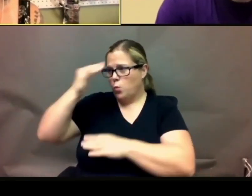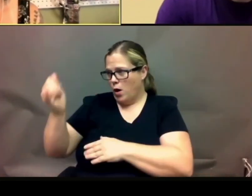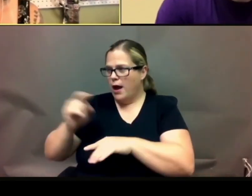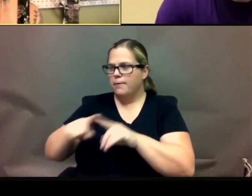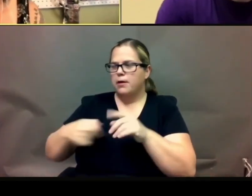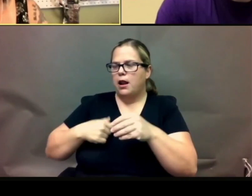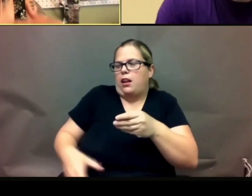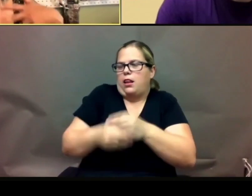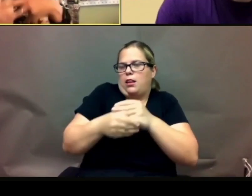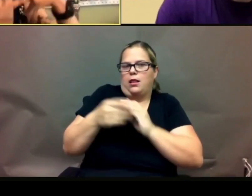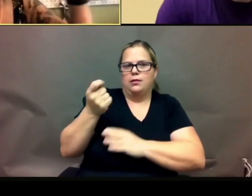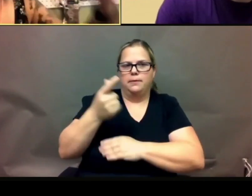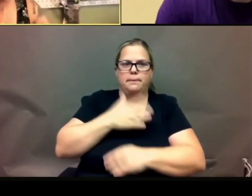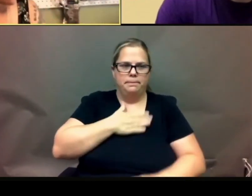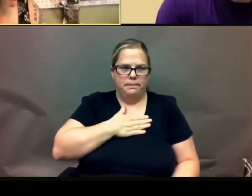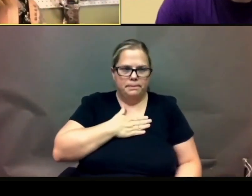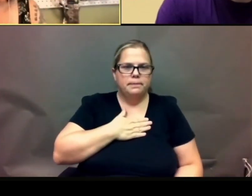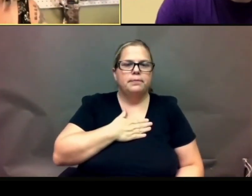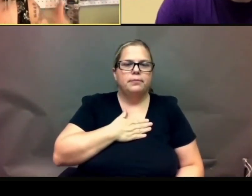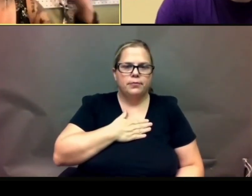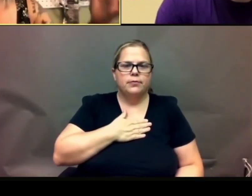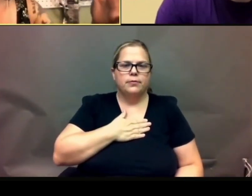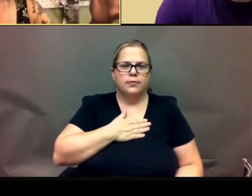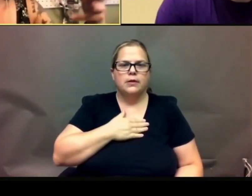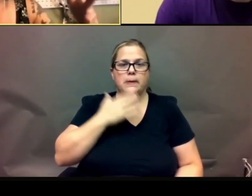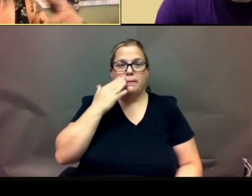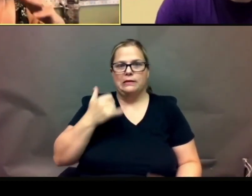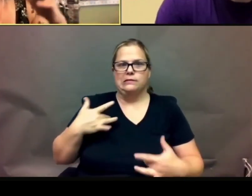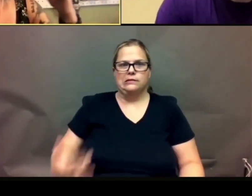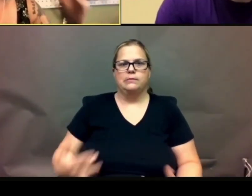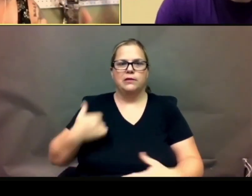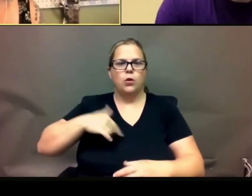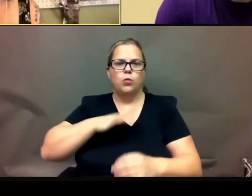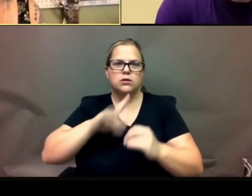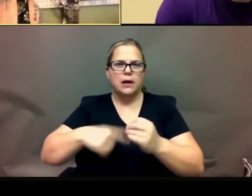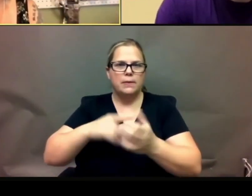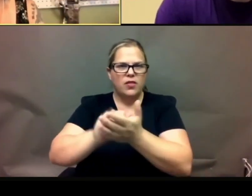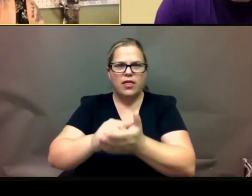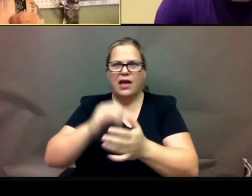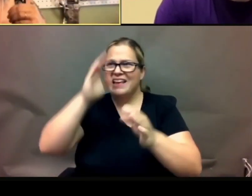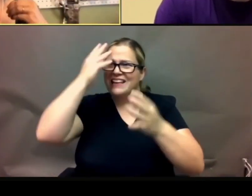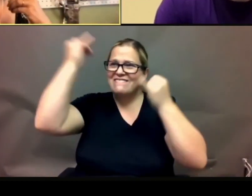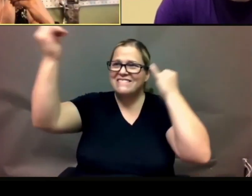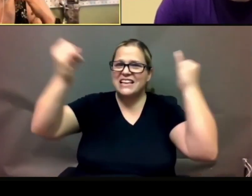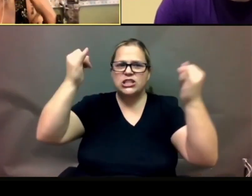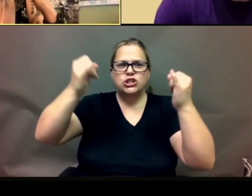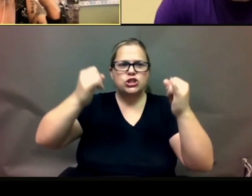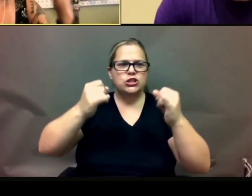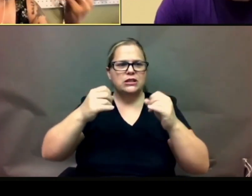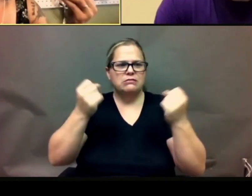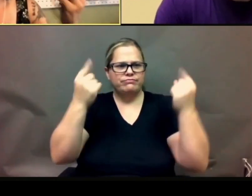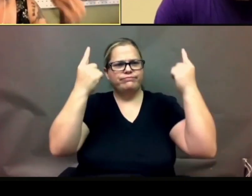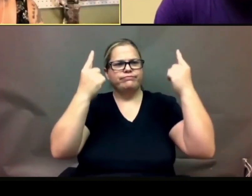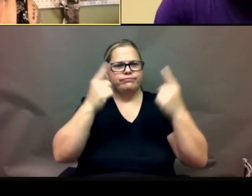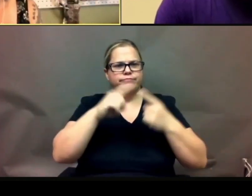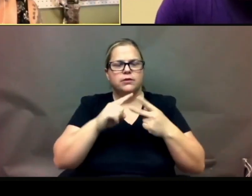it, just yeah, we usually talk about that. Usually we talk about invention literacy and how important it is